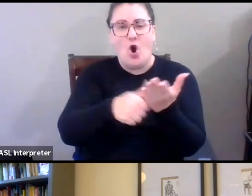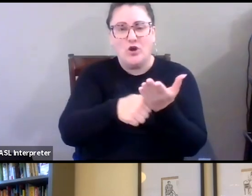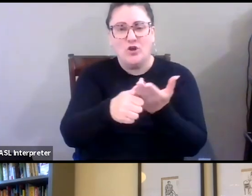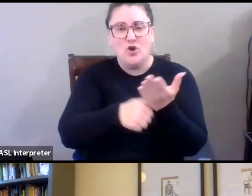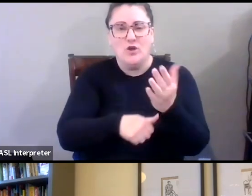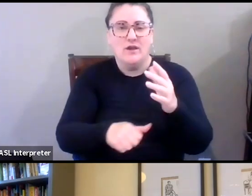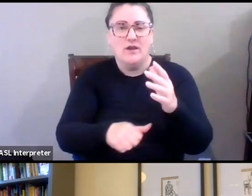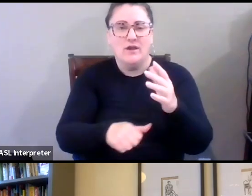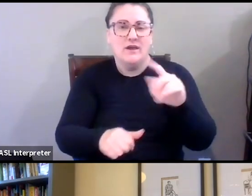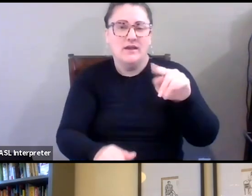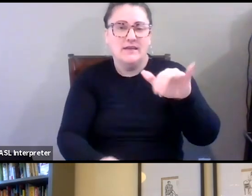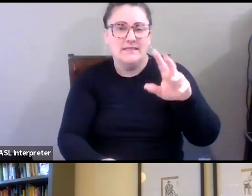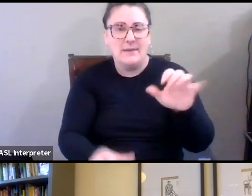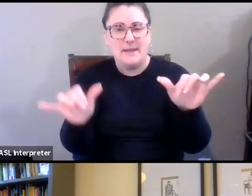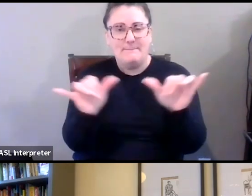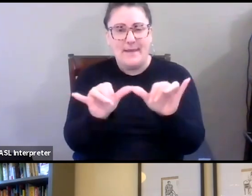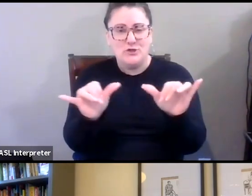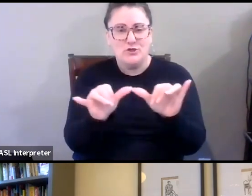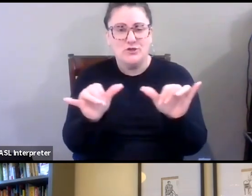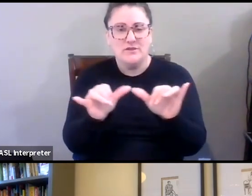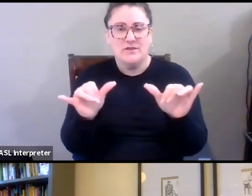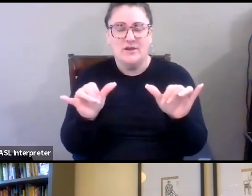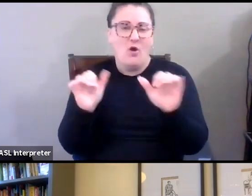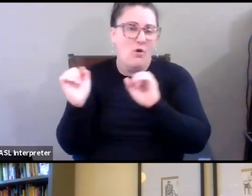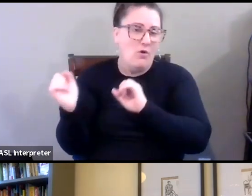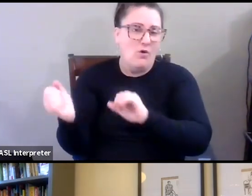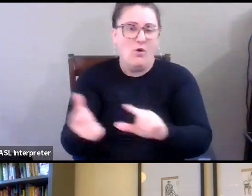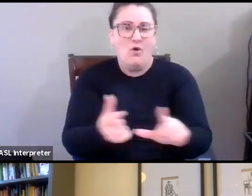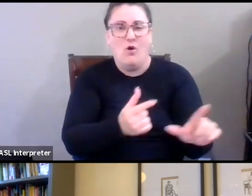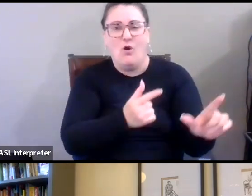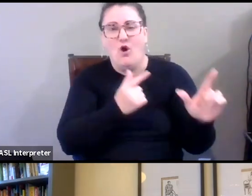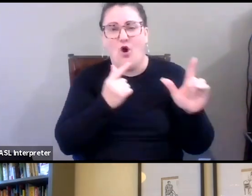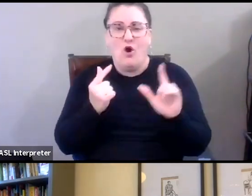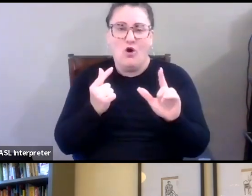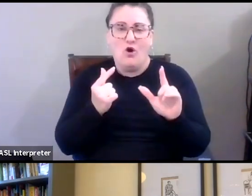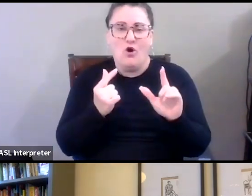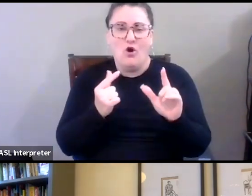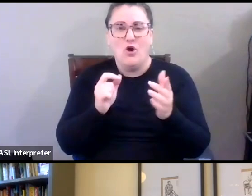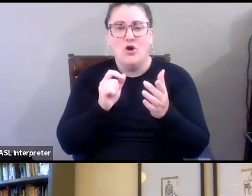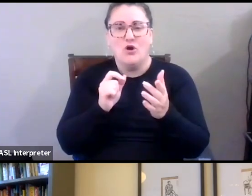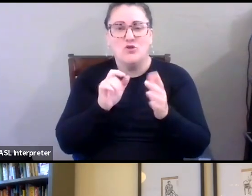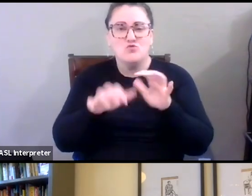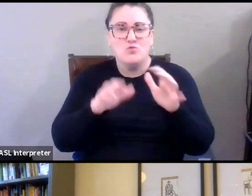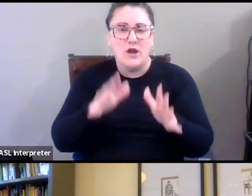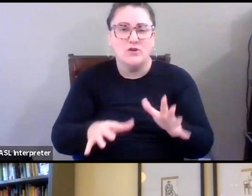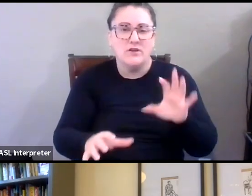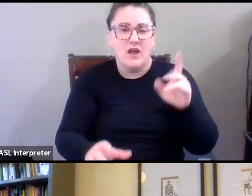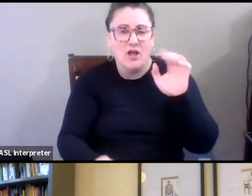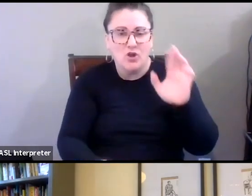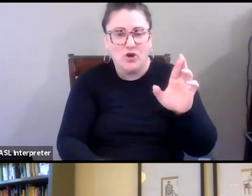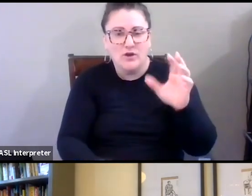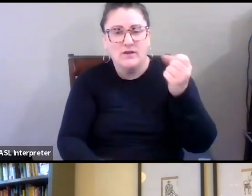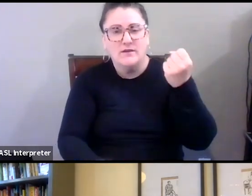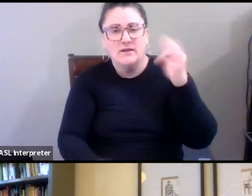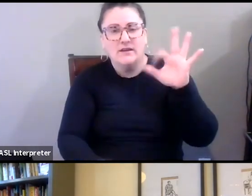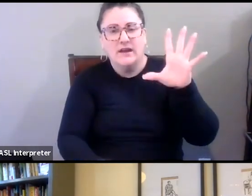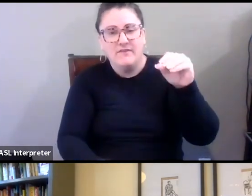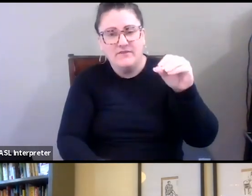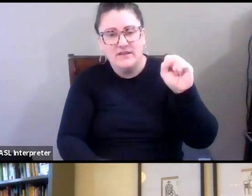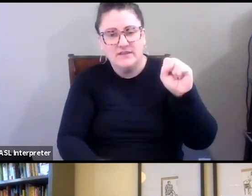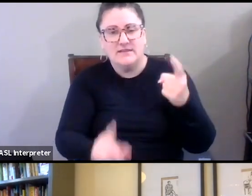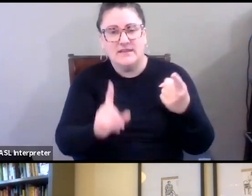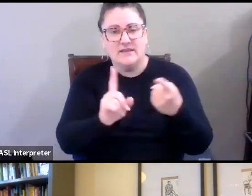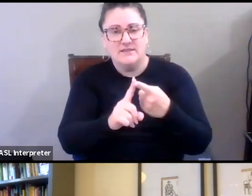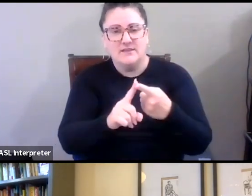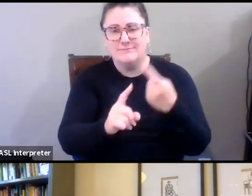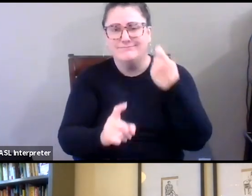Times, right, that measures all of the statistics, all of the writers of color from like the 1950s until